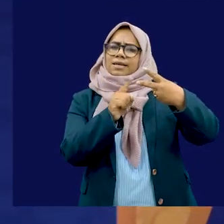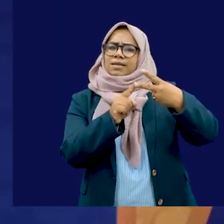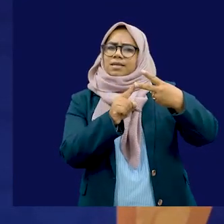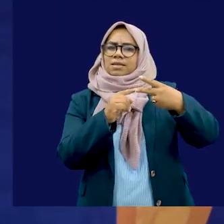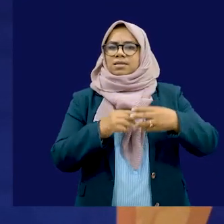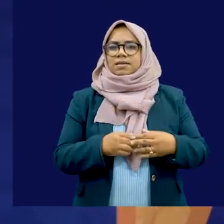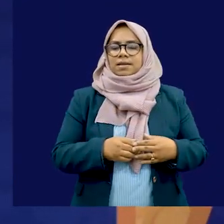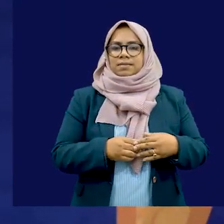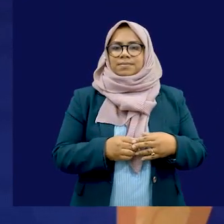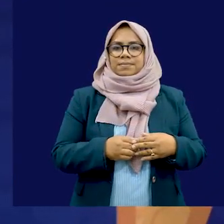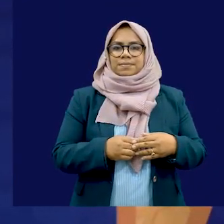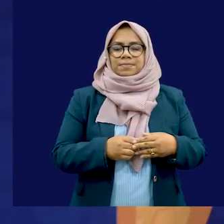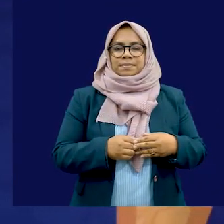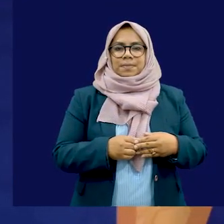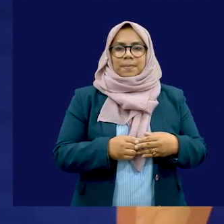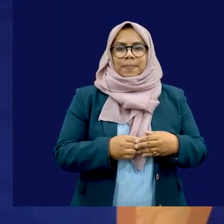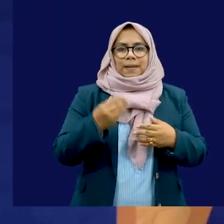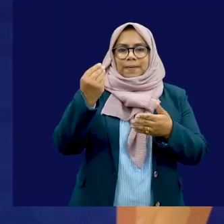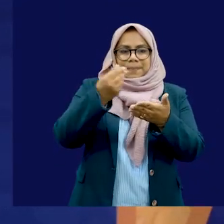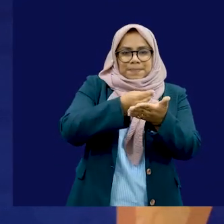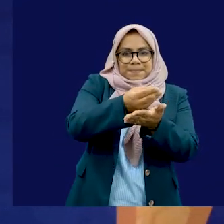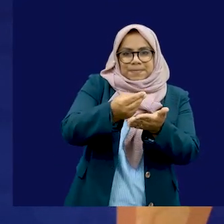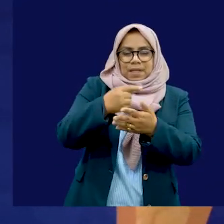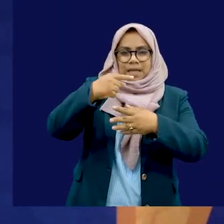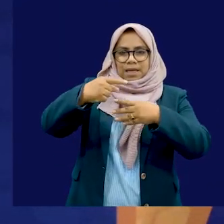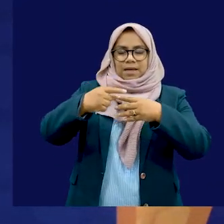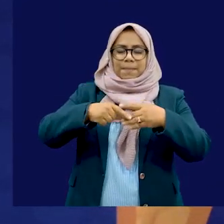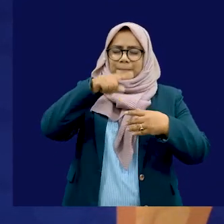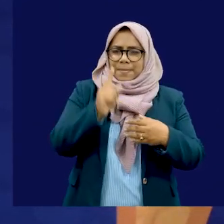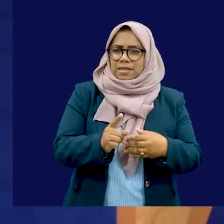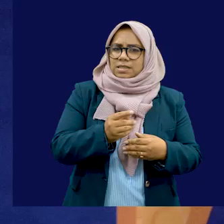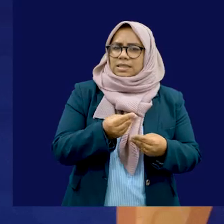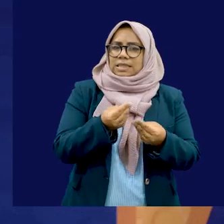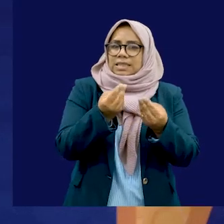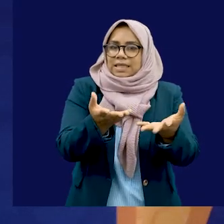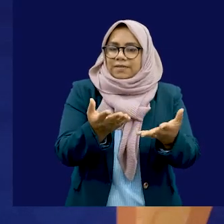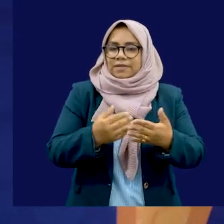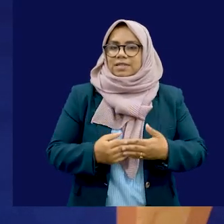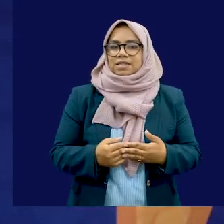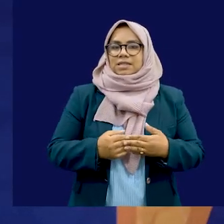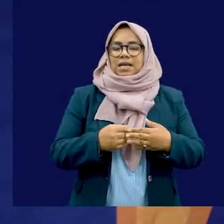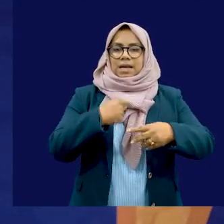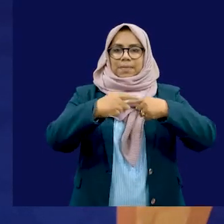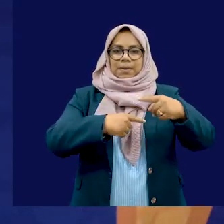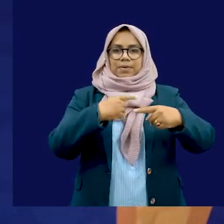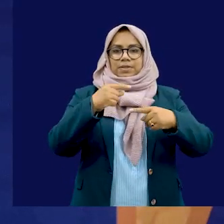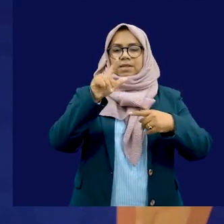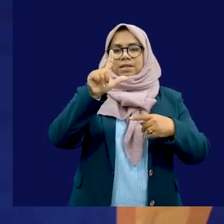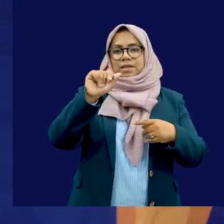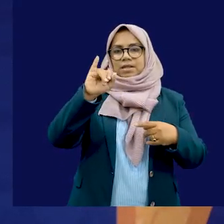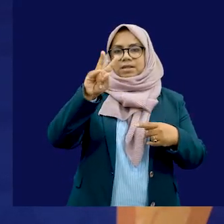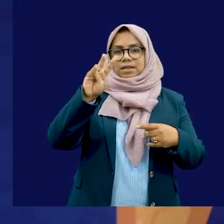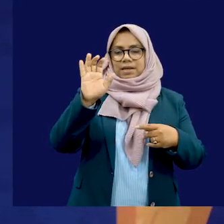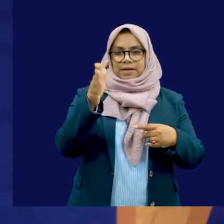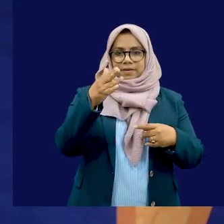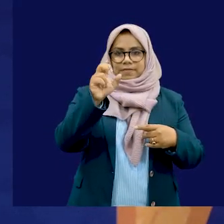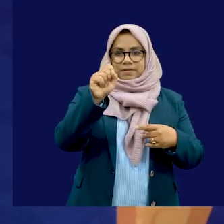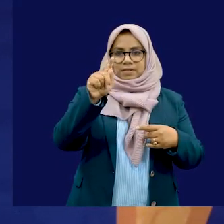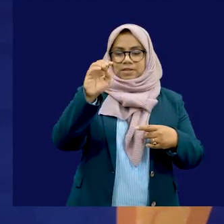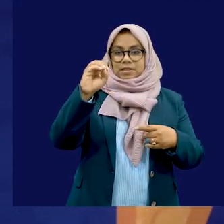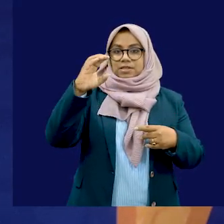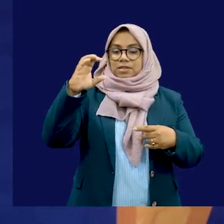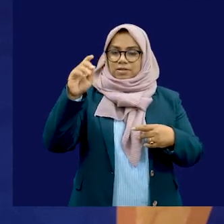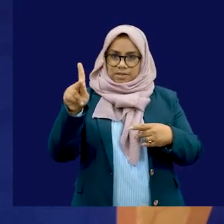of wealth that zakat on wealth is obligatory is livestock.